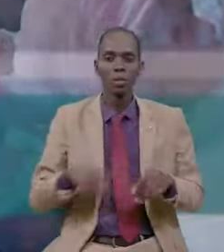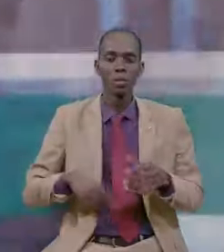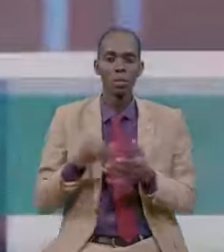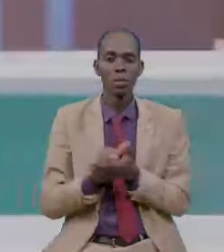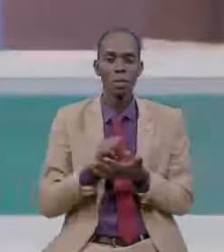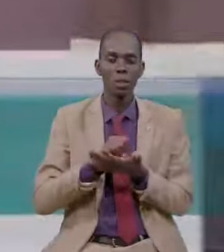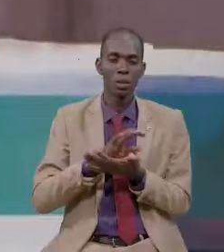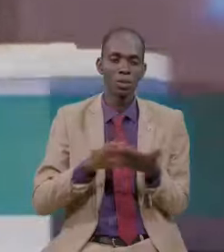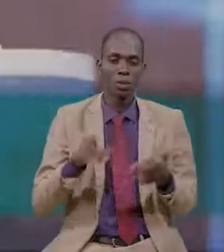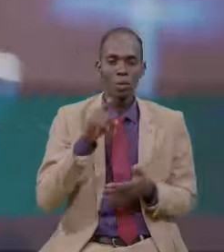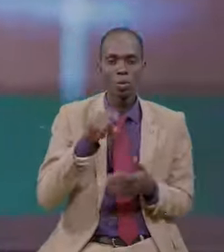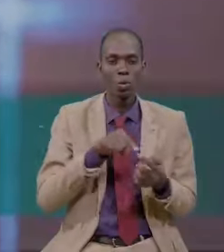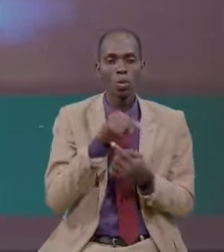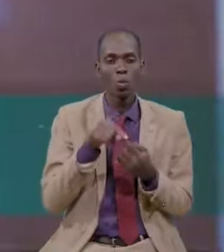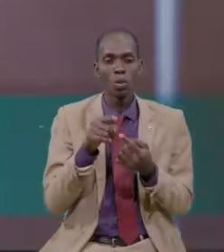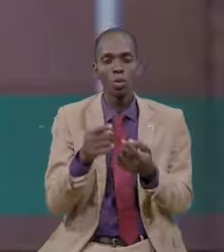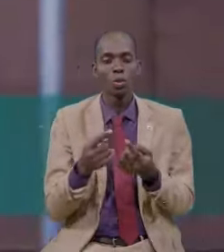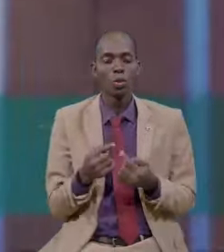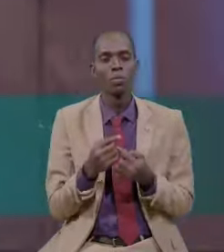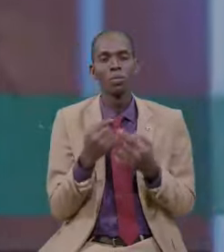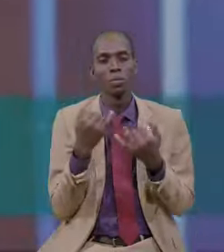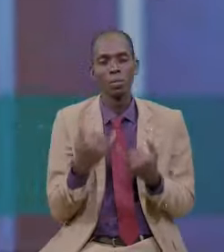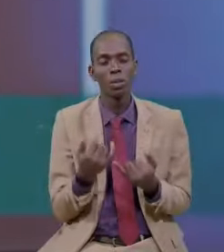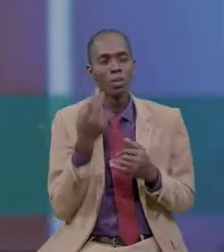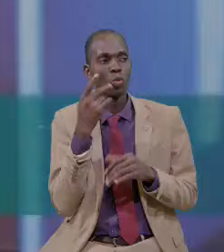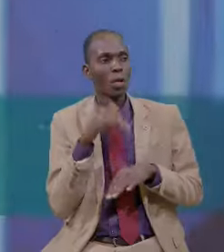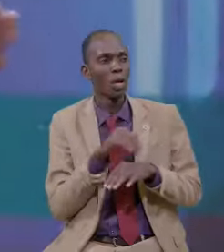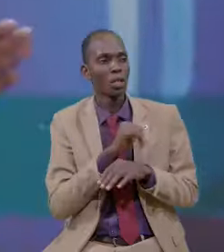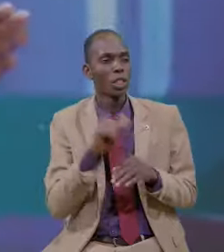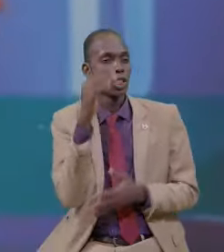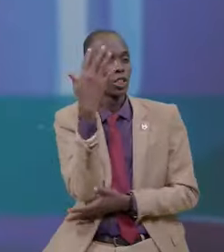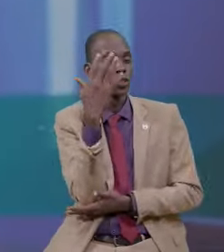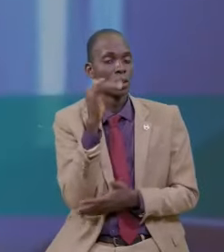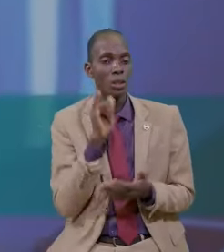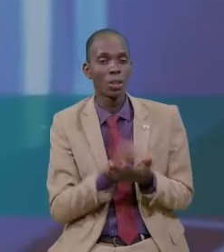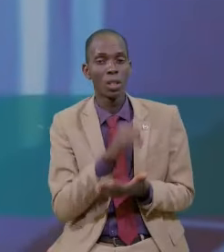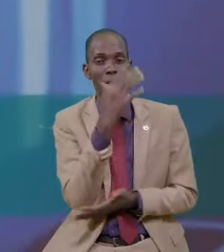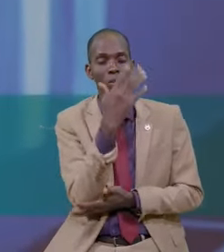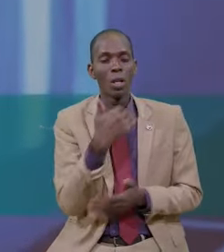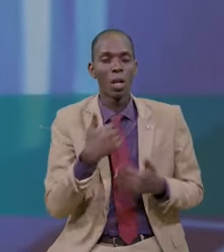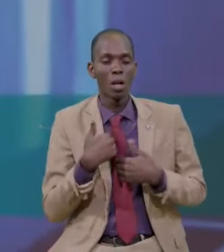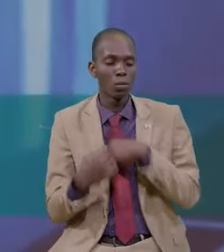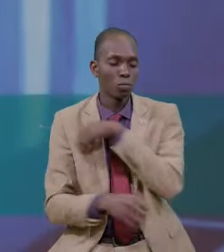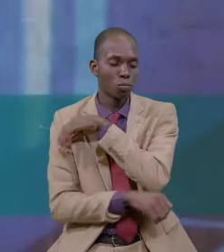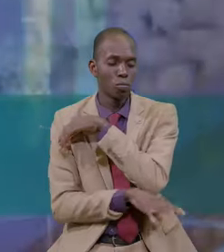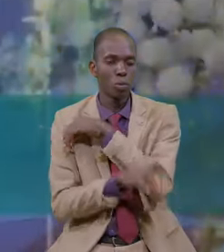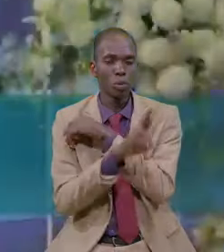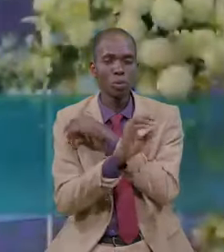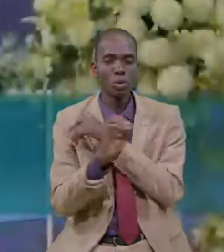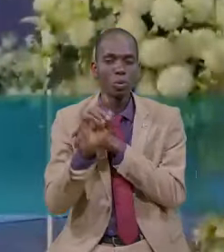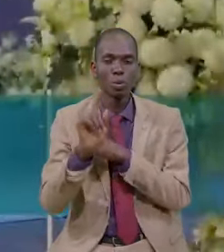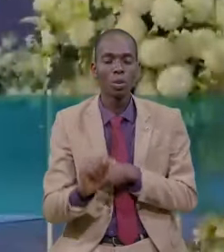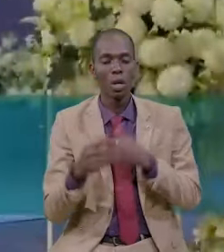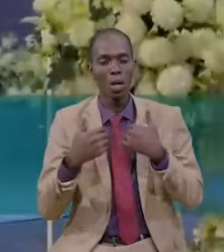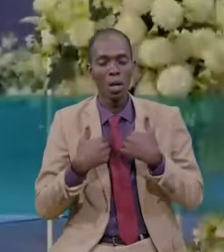you come, now look at a tree. The tree has roots. The tree has trunk.